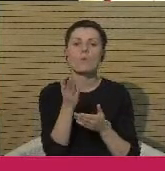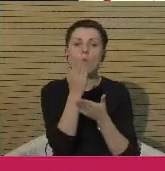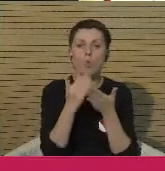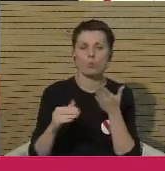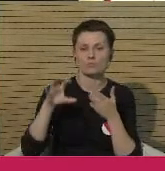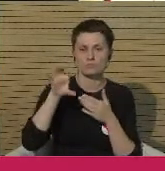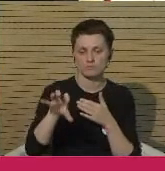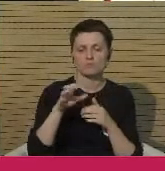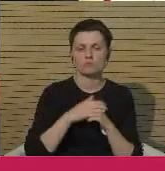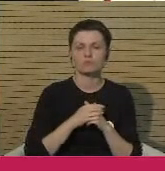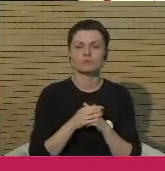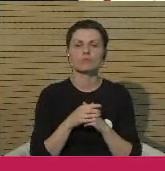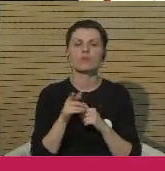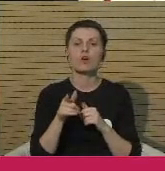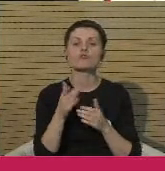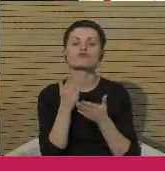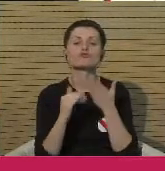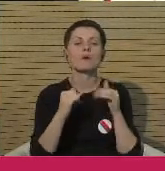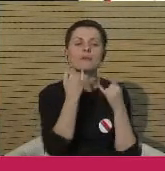2012. And